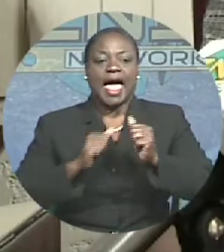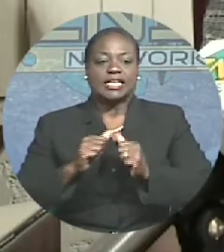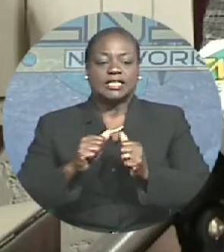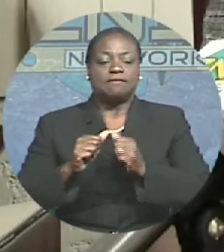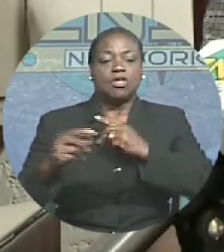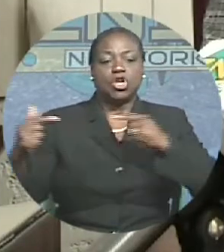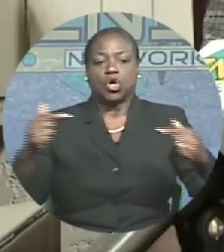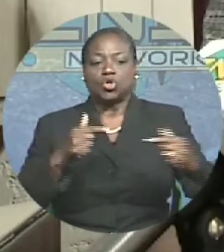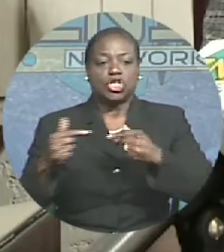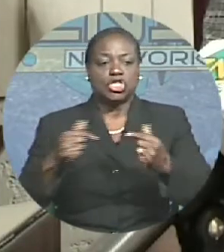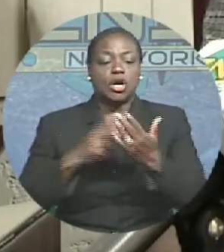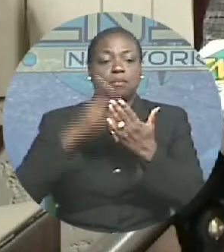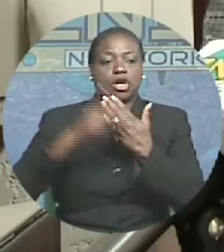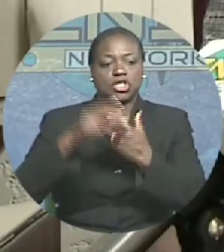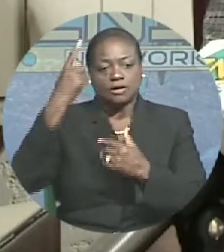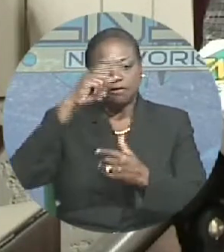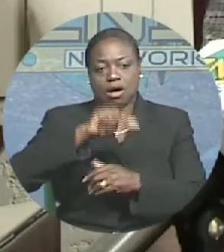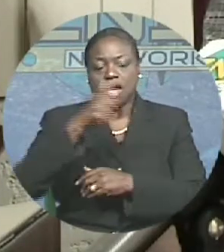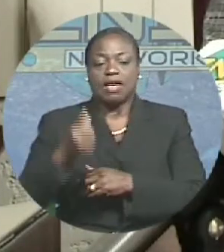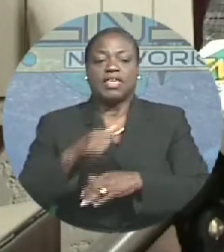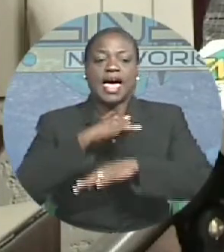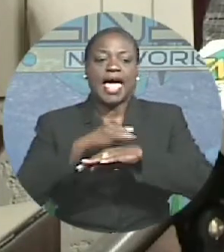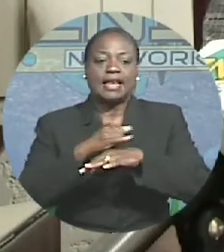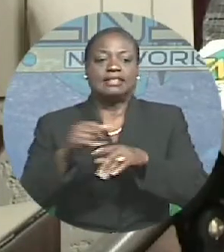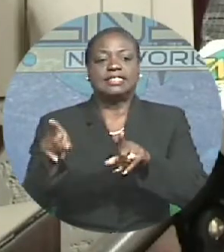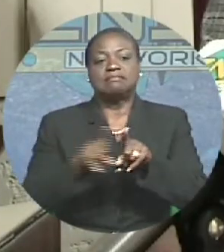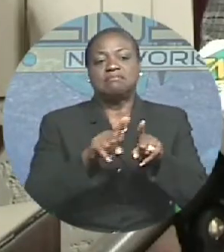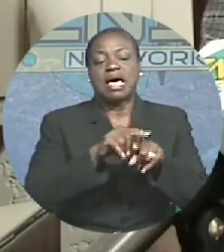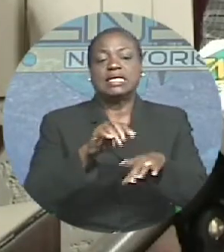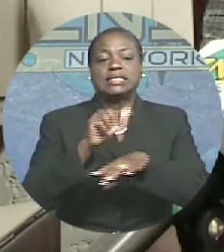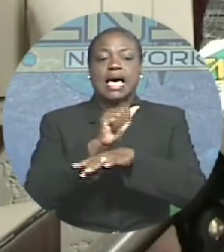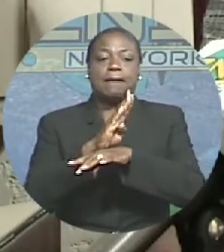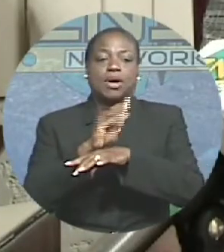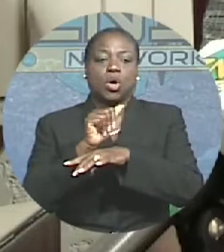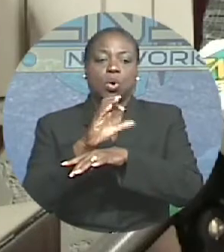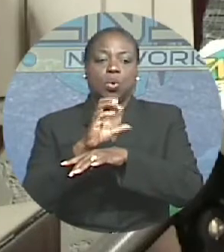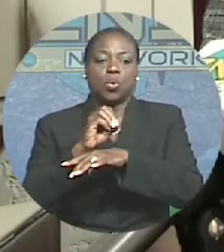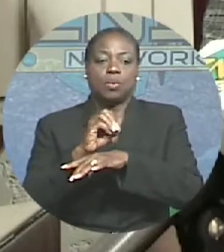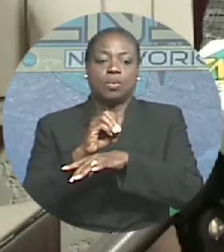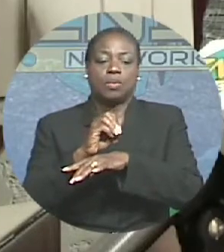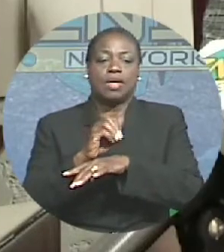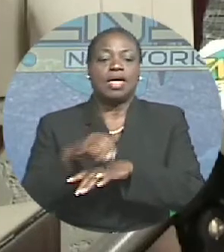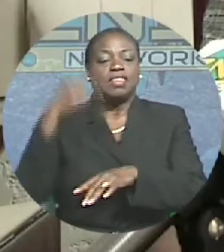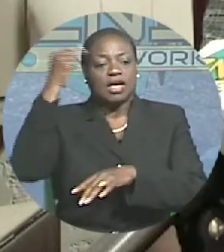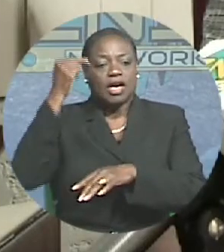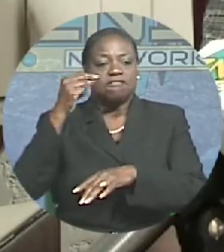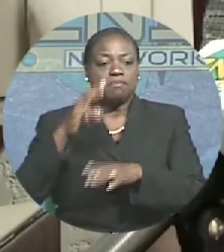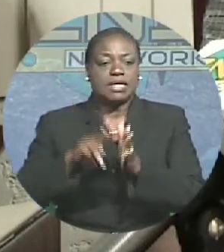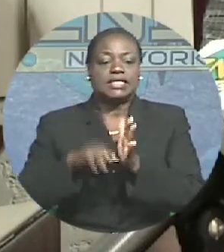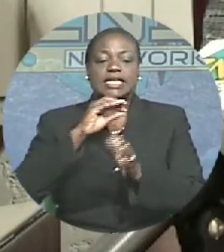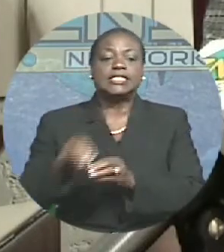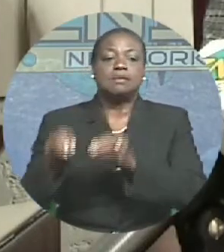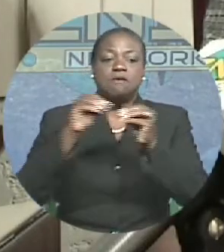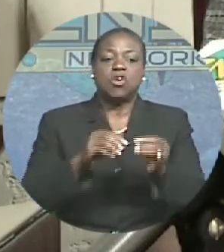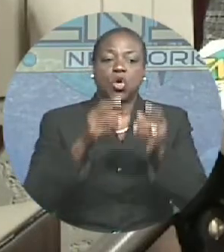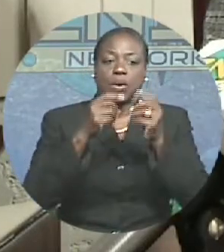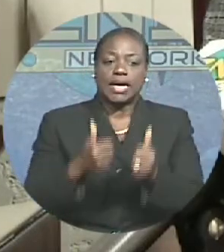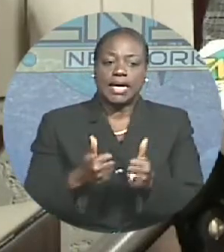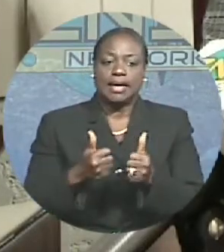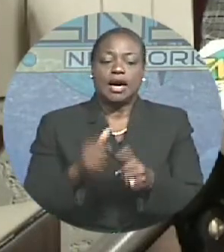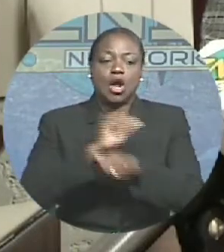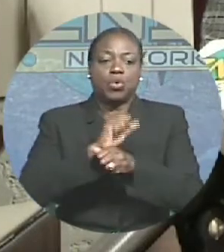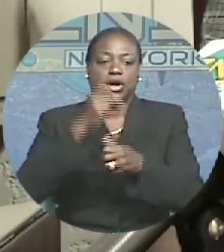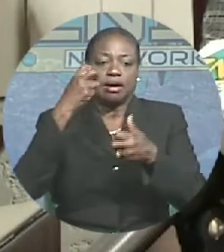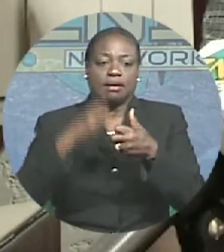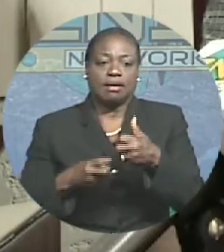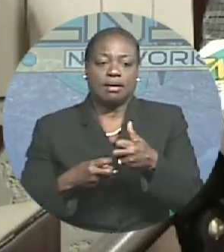on projects for other islands such as Abaco. The government is indeed moving quickly and working assiduously